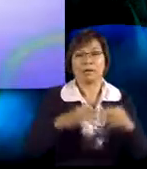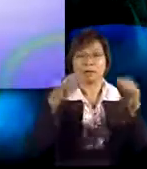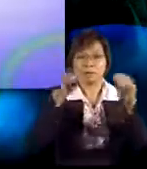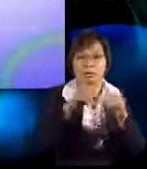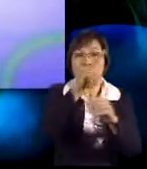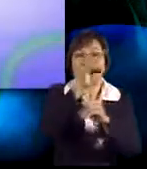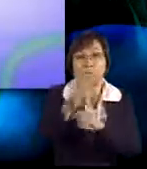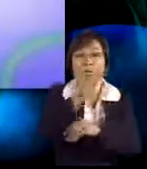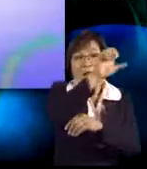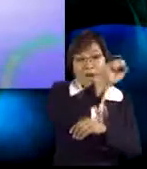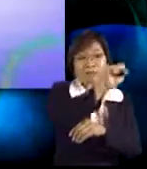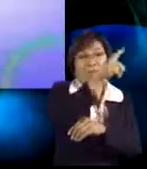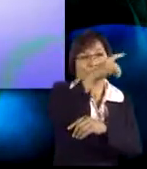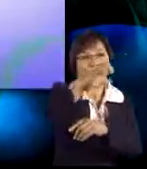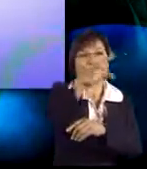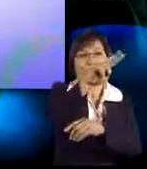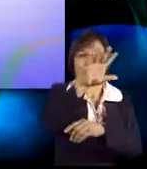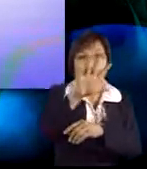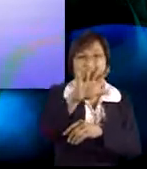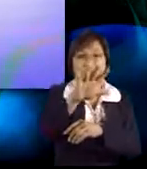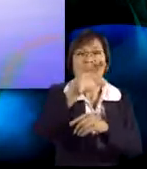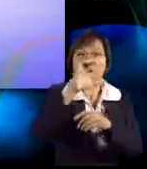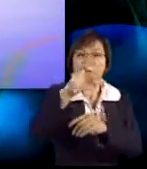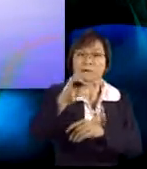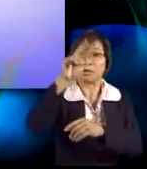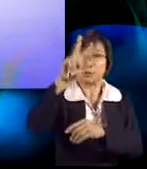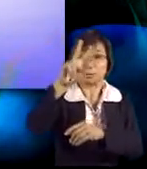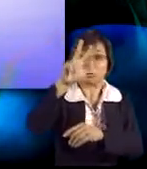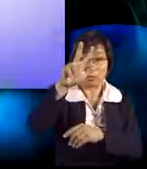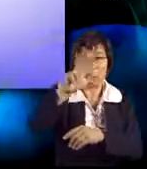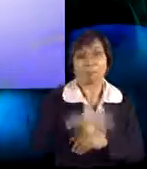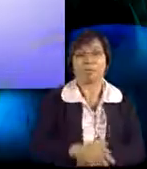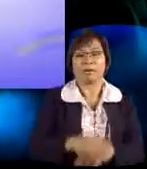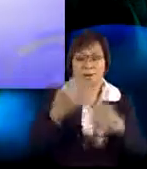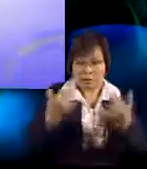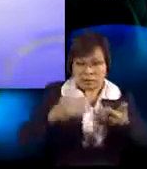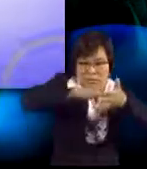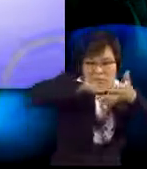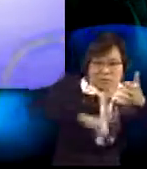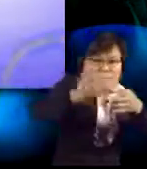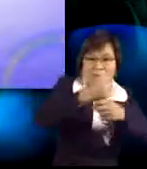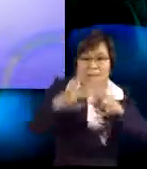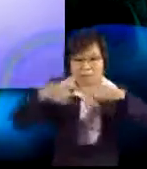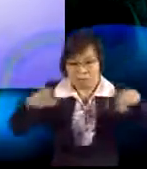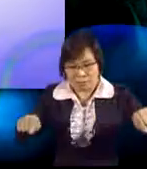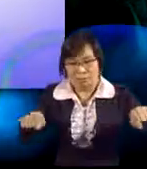of solid S is 125 centimeters cubic. Let's subtract to get the different